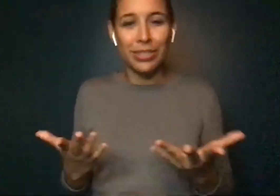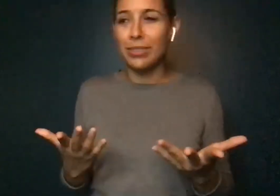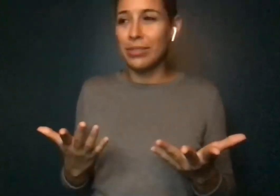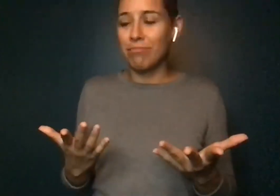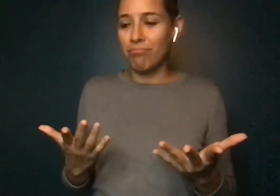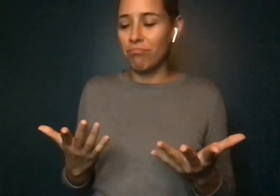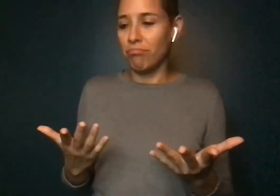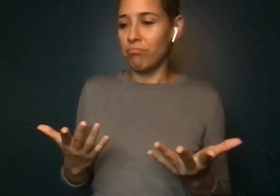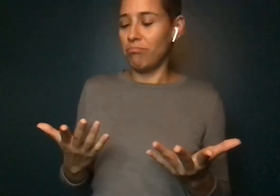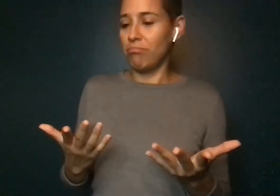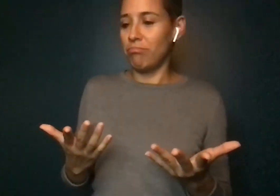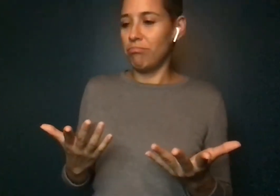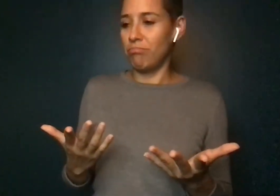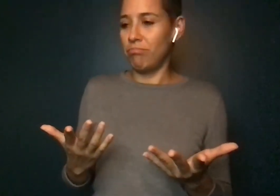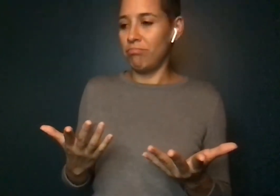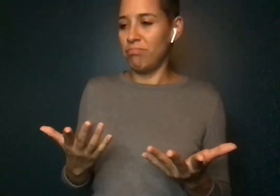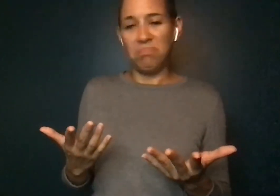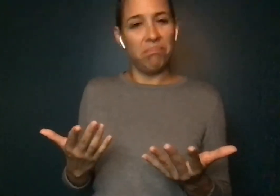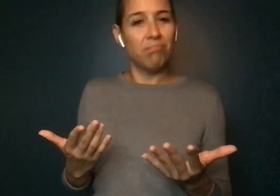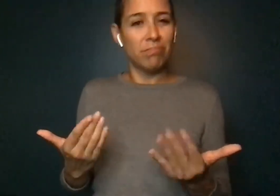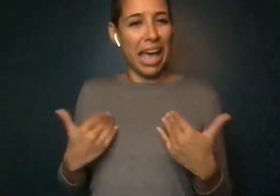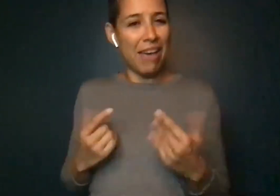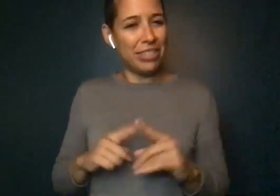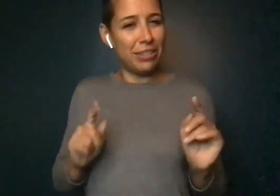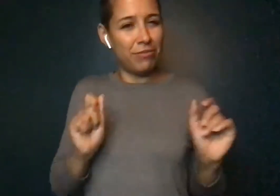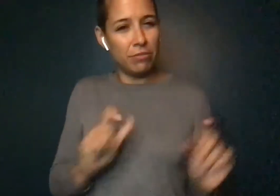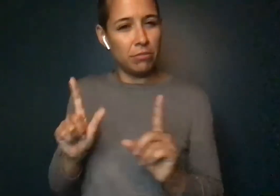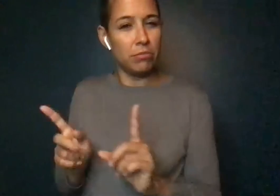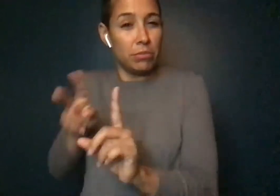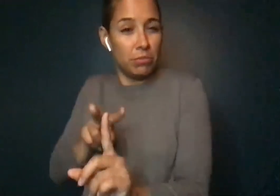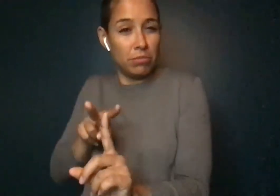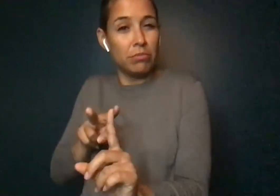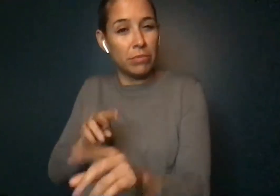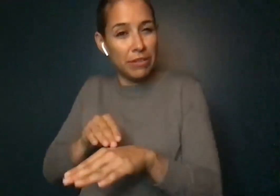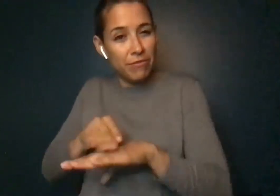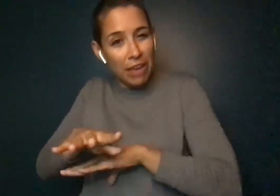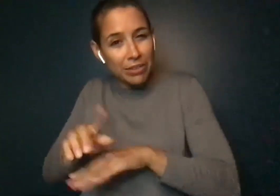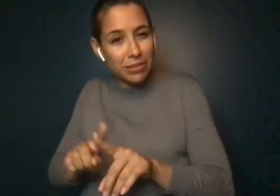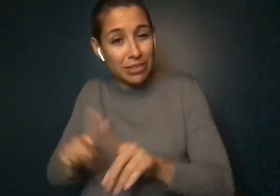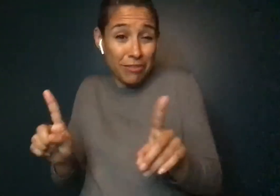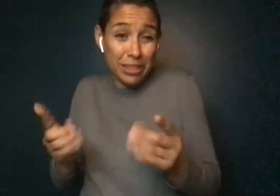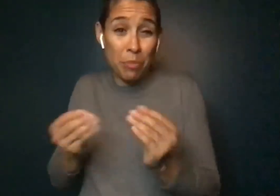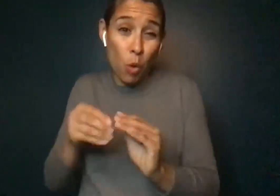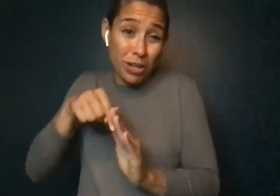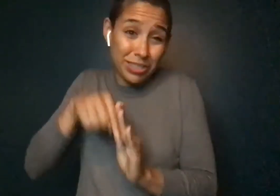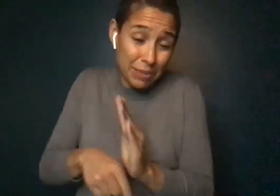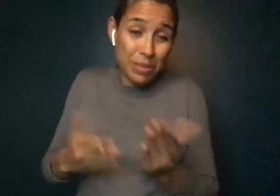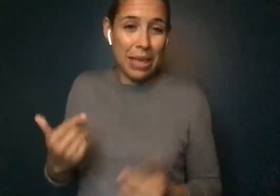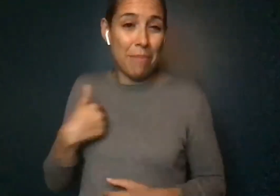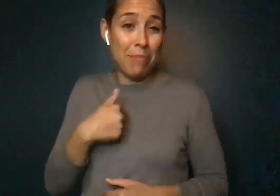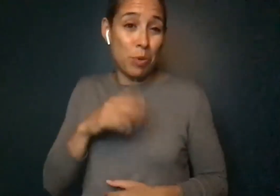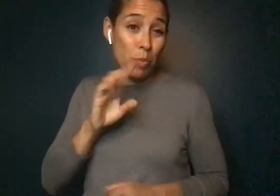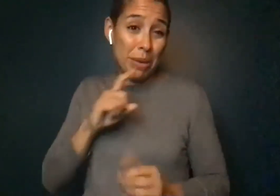um, a different form and maybe a more potent form than what we would be able to talk about in our fraught and